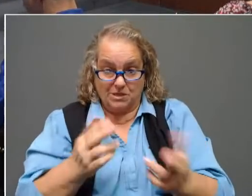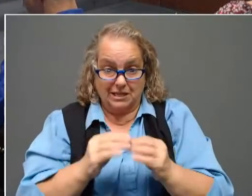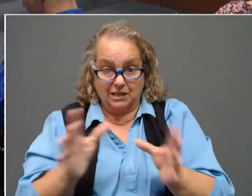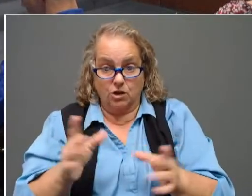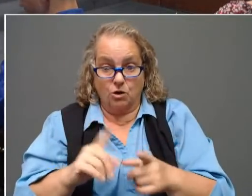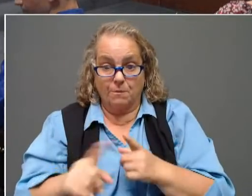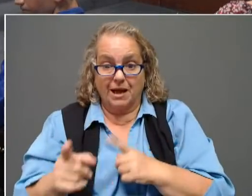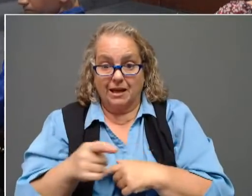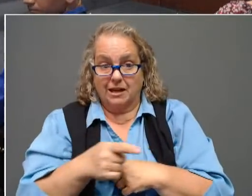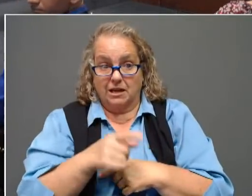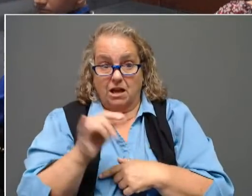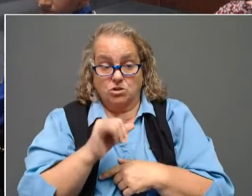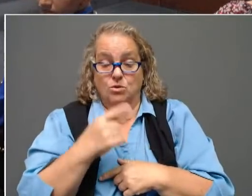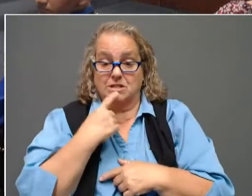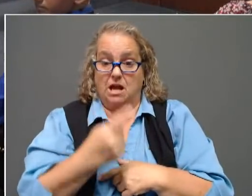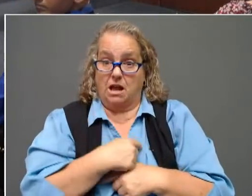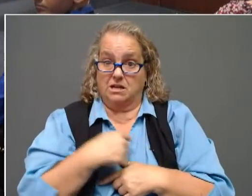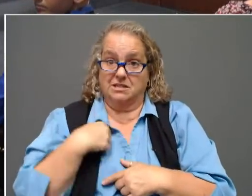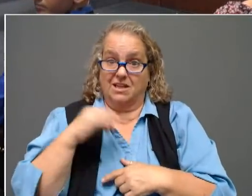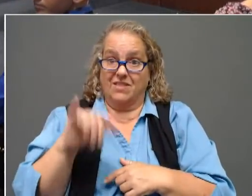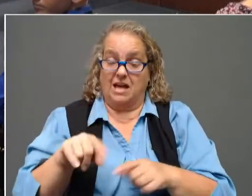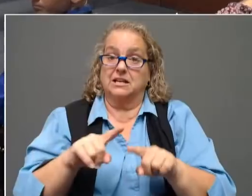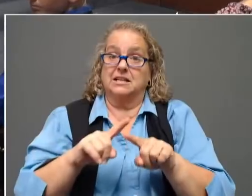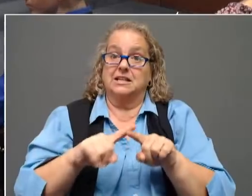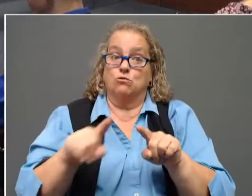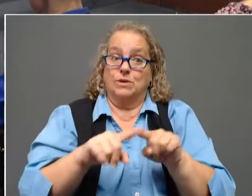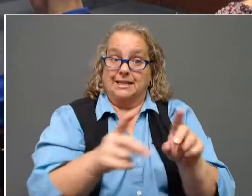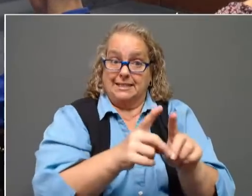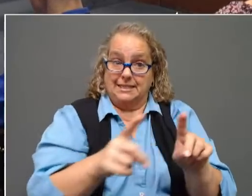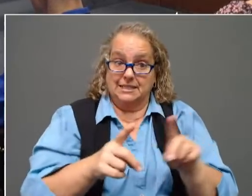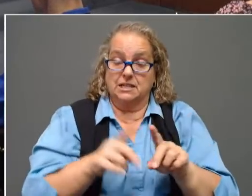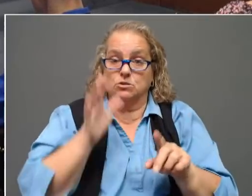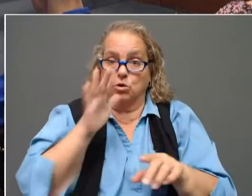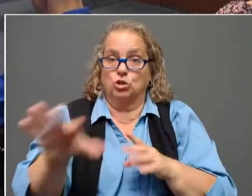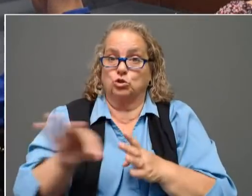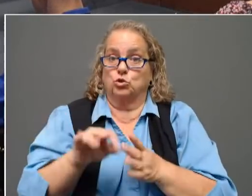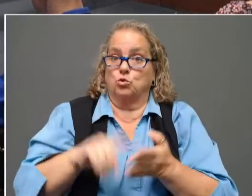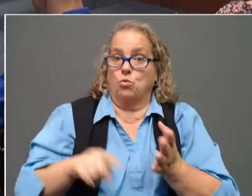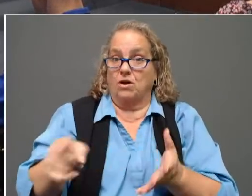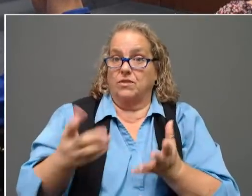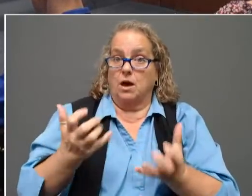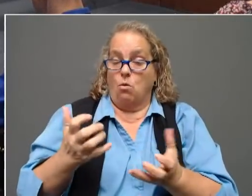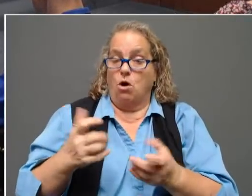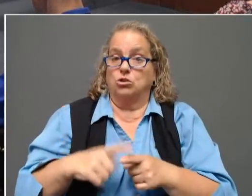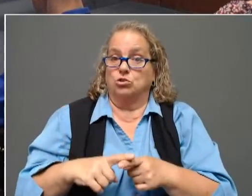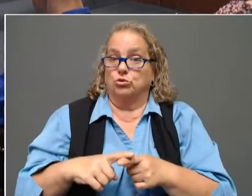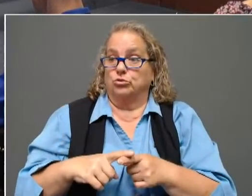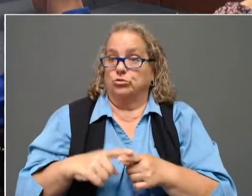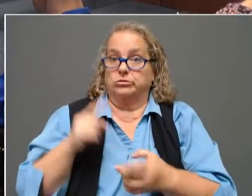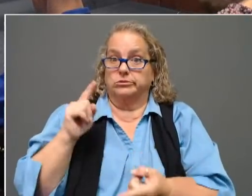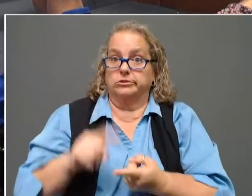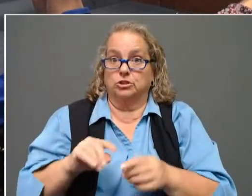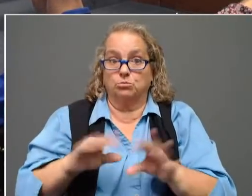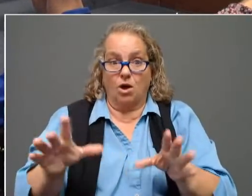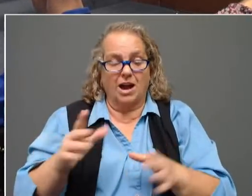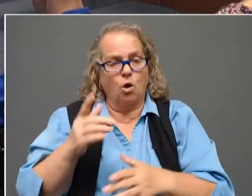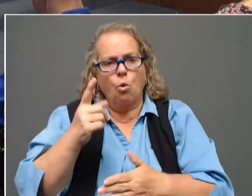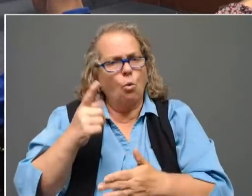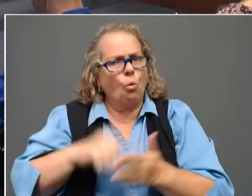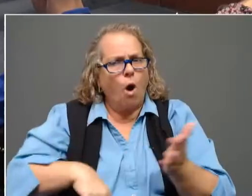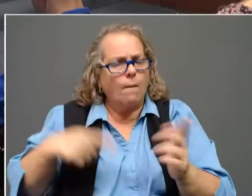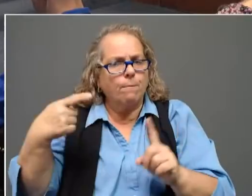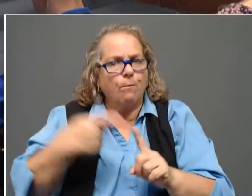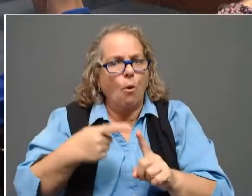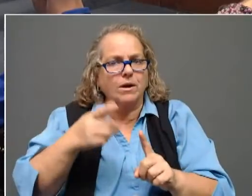that districts will take different measures to mitigate spread. Mm-hmm. At what point does a mandate become necessary? Is an eventual